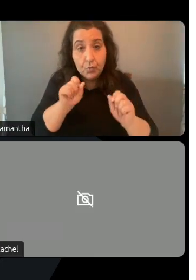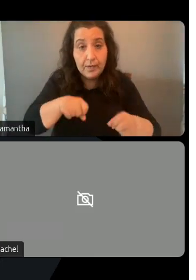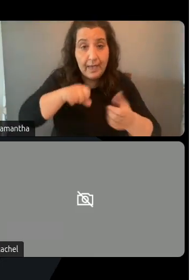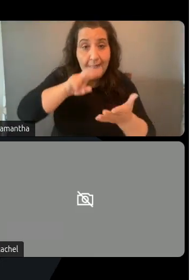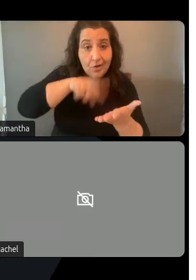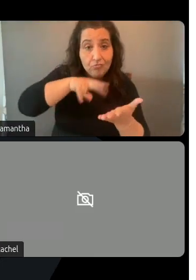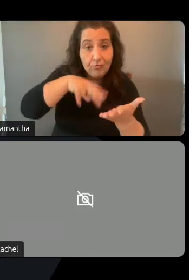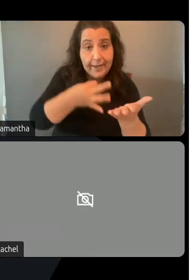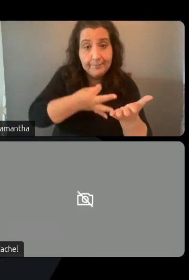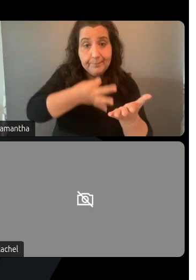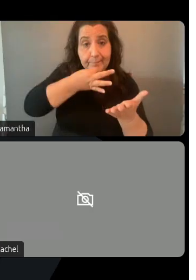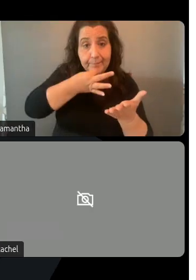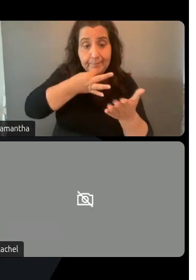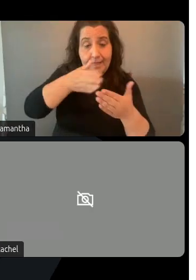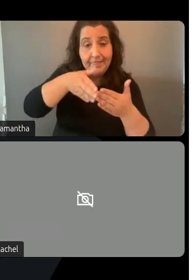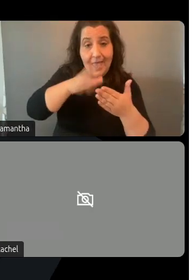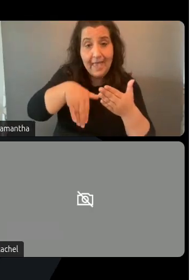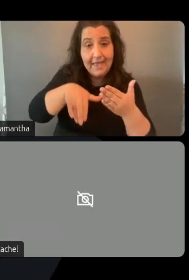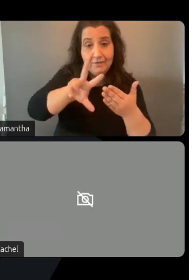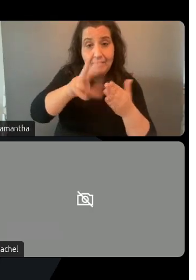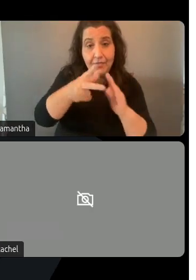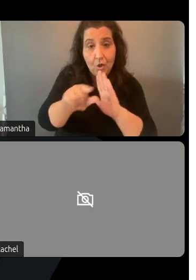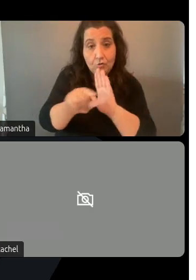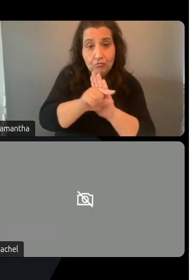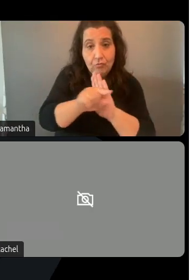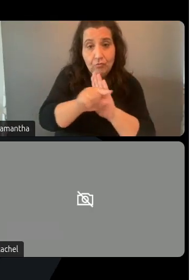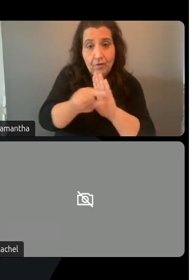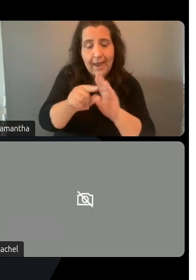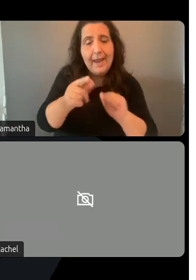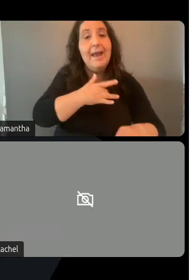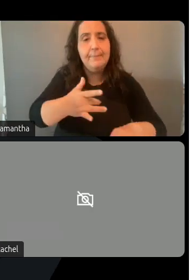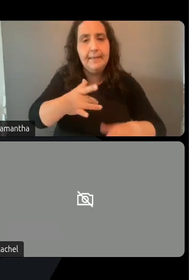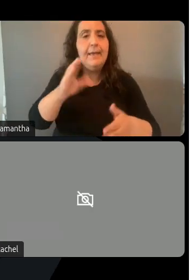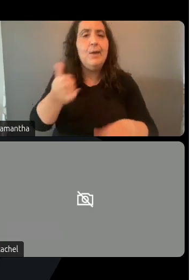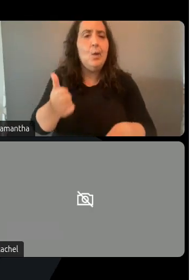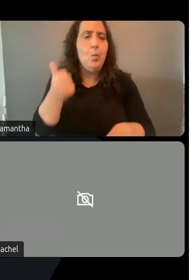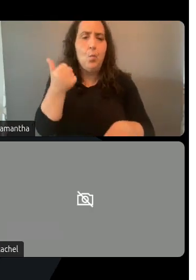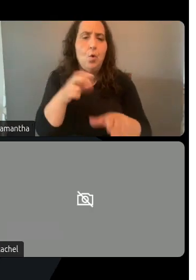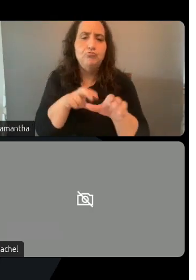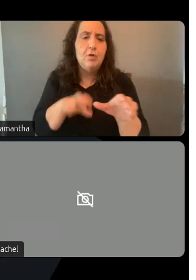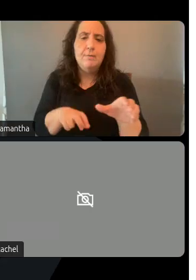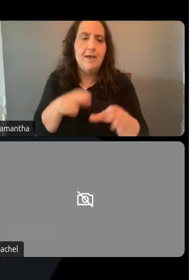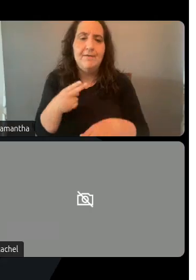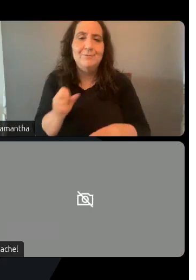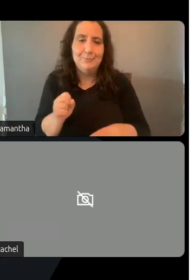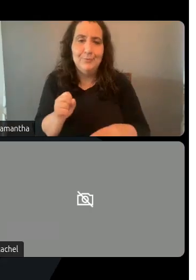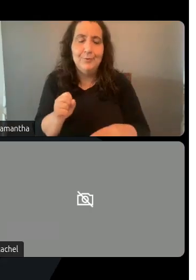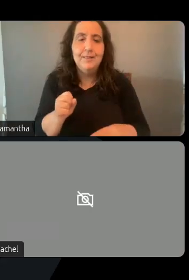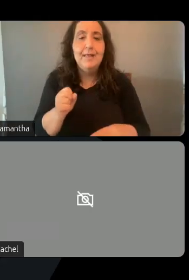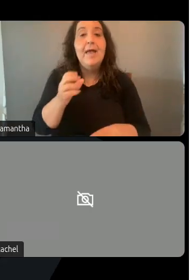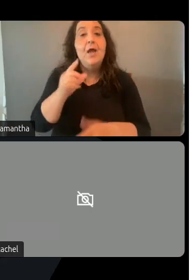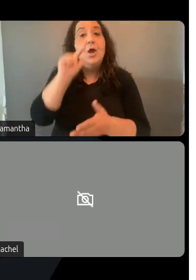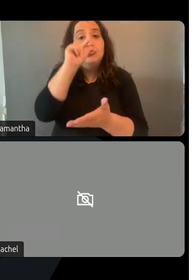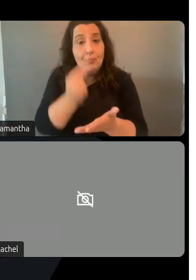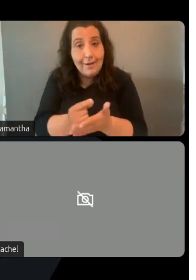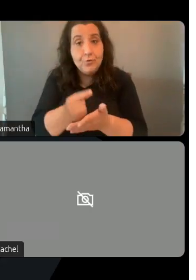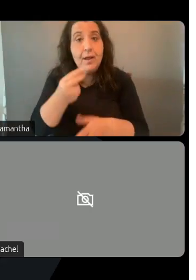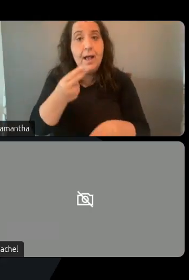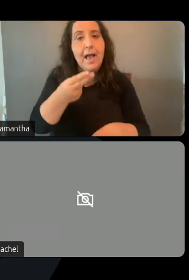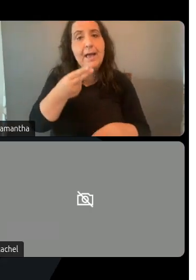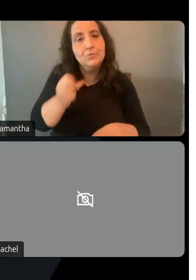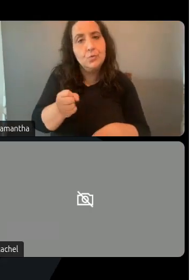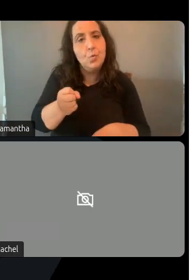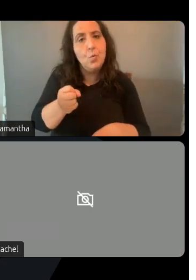are significantly less likely to drop out of high school. And graduating from high school is associated with major